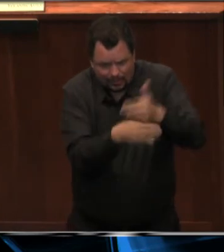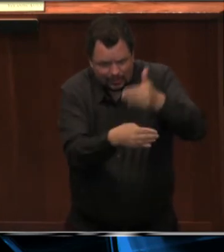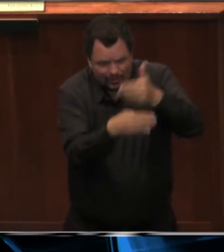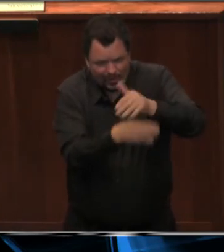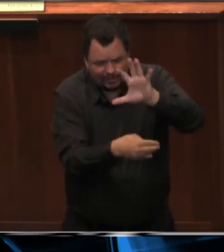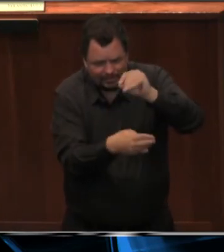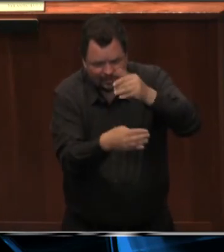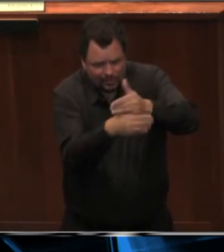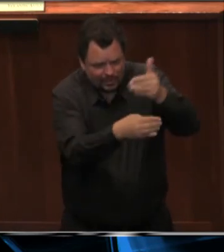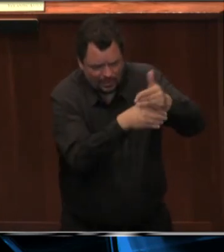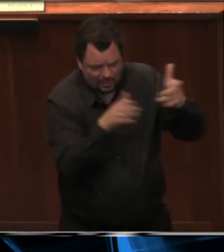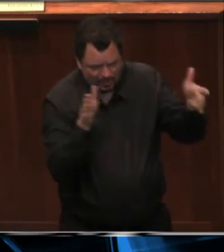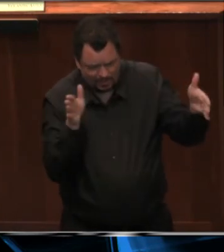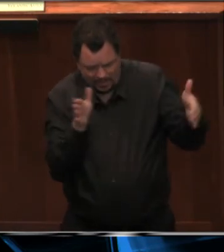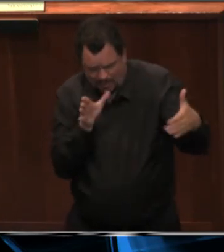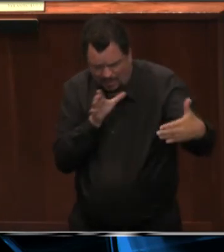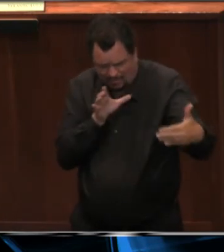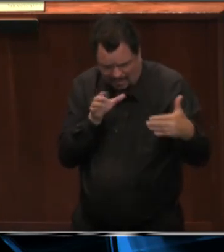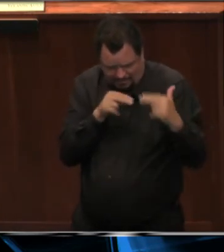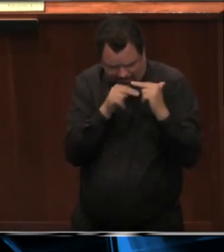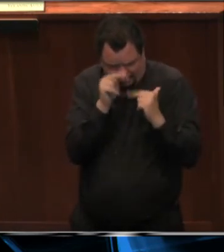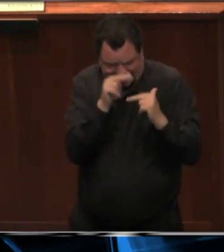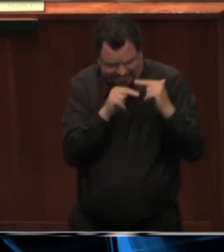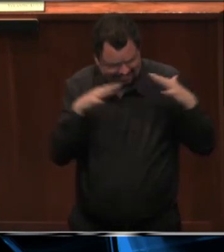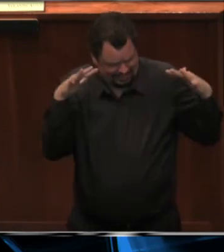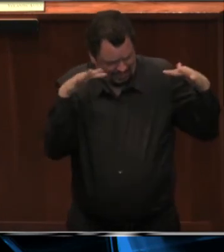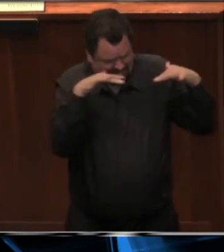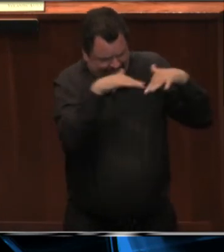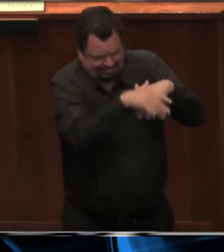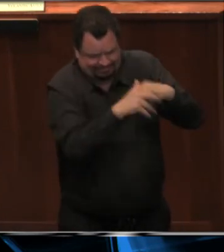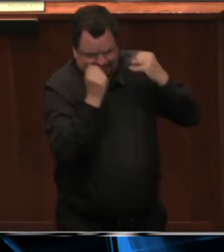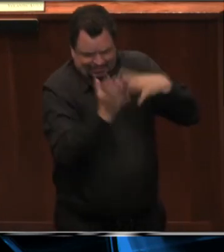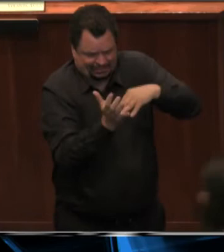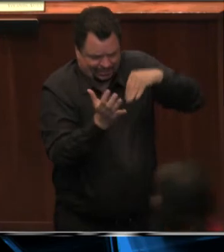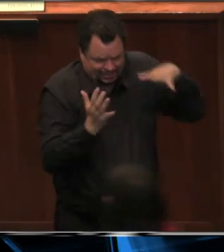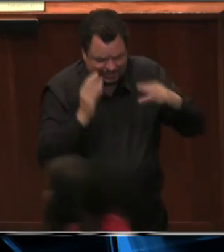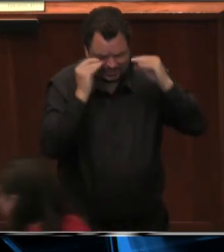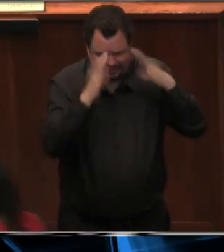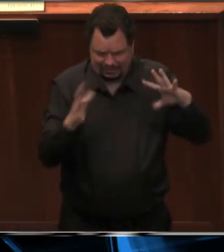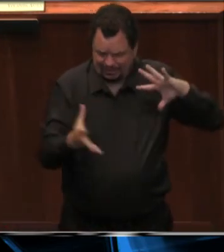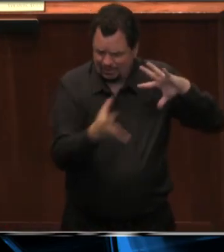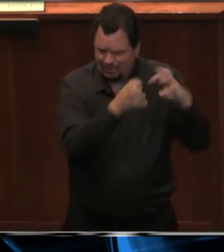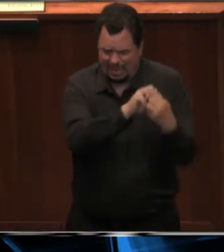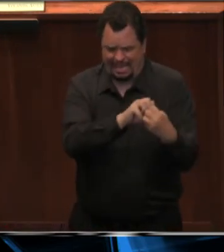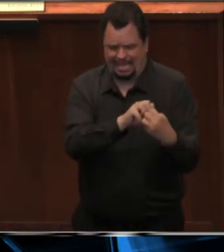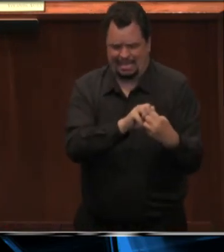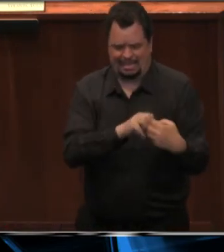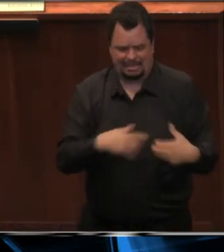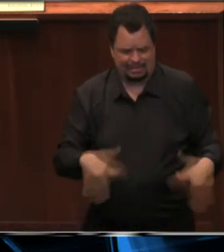there. Thank you. Thank you. Okay, let's go on this side.